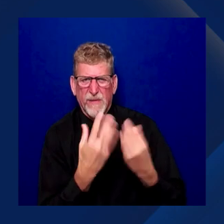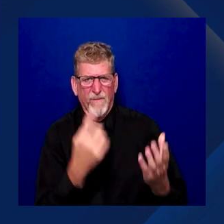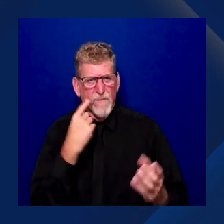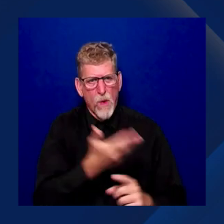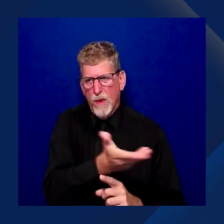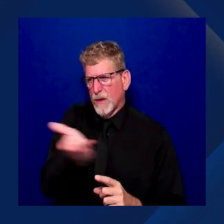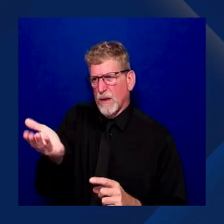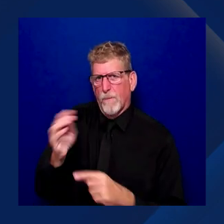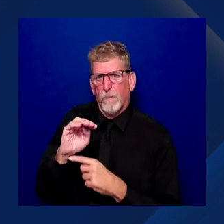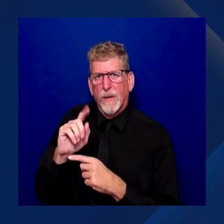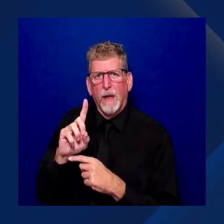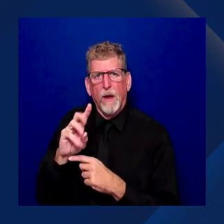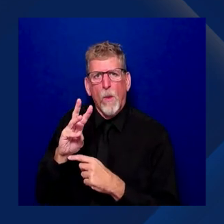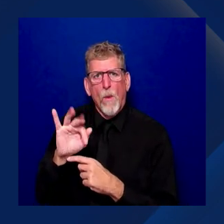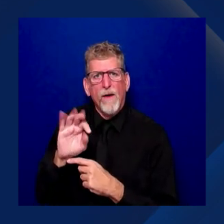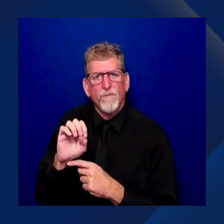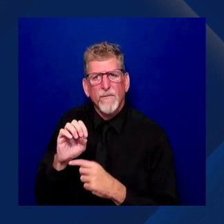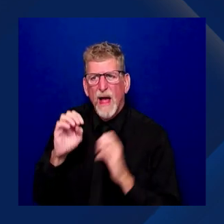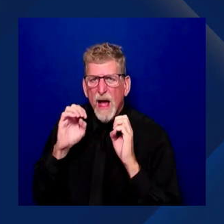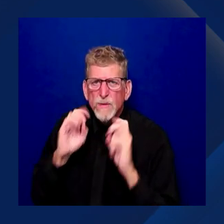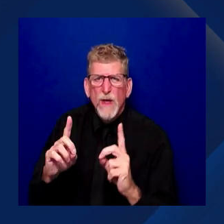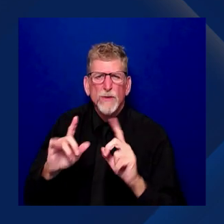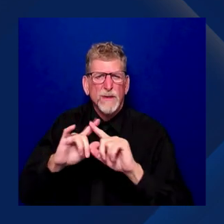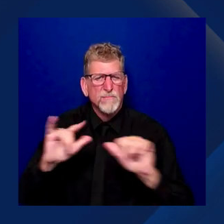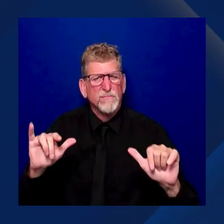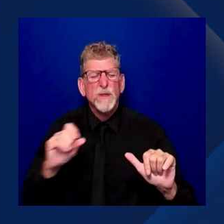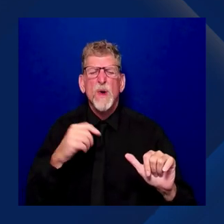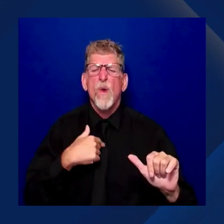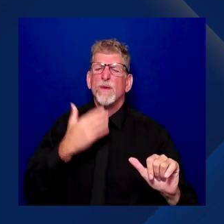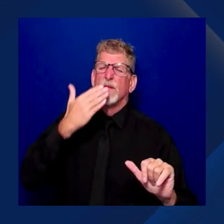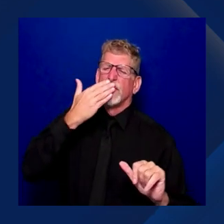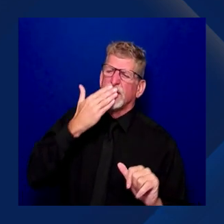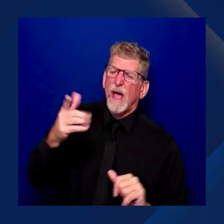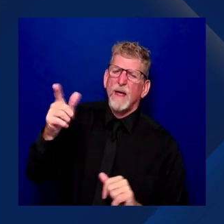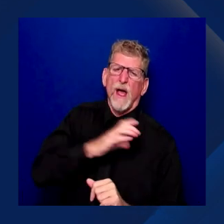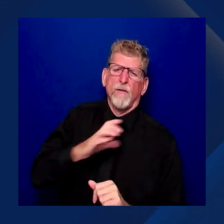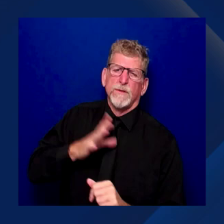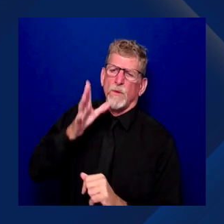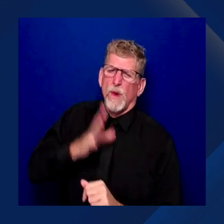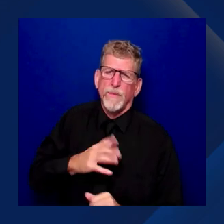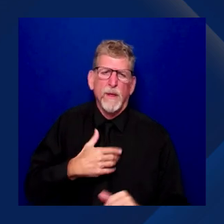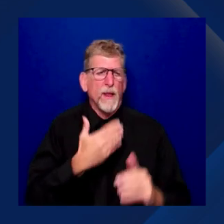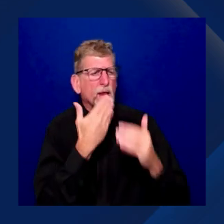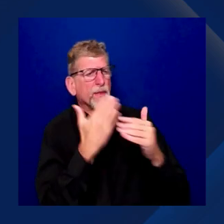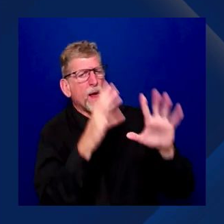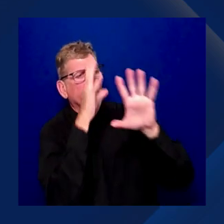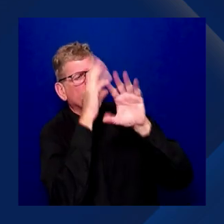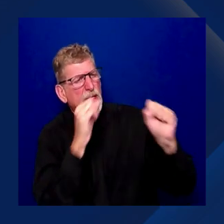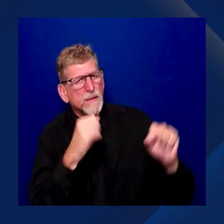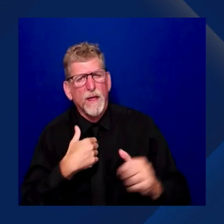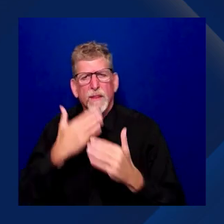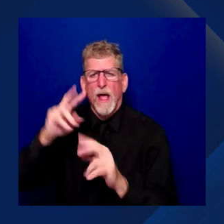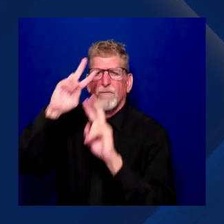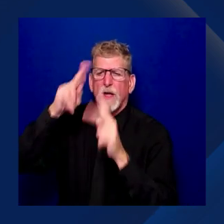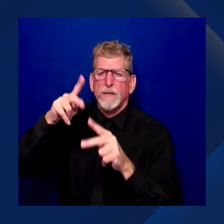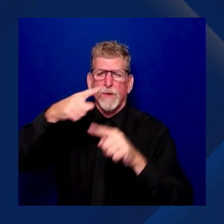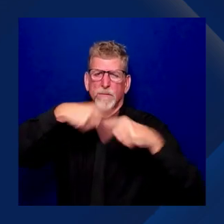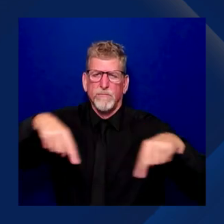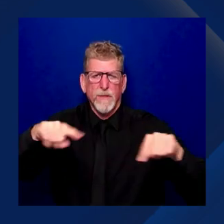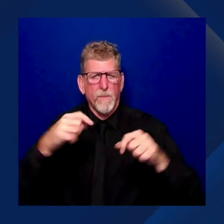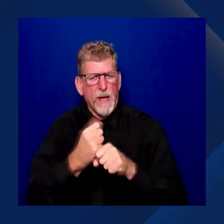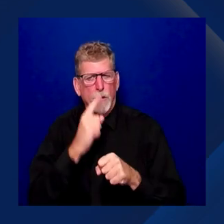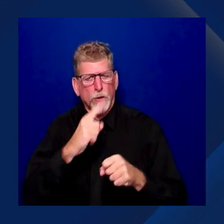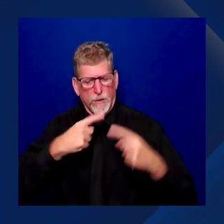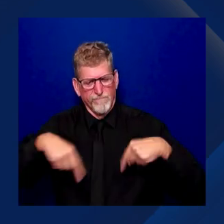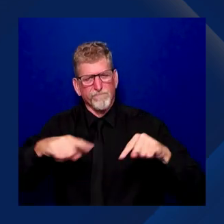for Congresswoman and this administration in making sure that we are considered in this, this act here. So thank